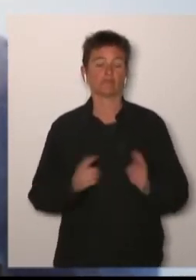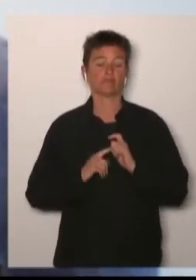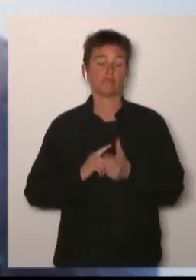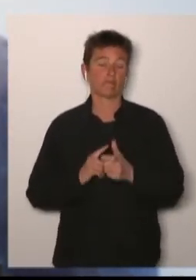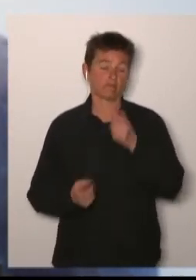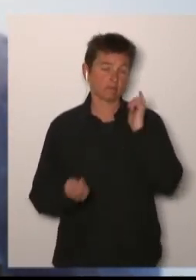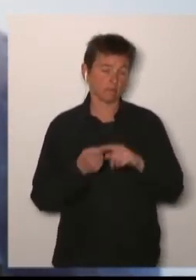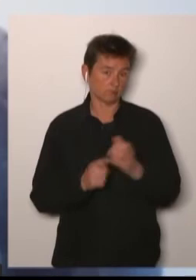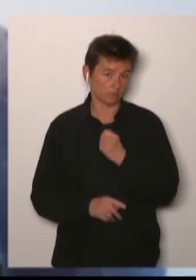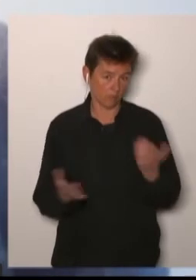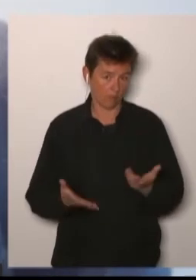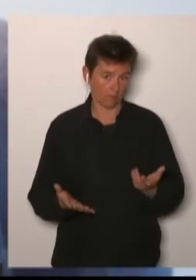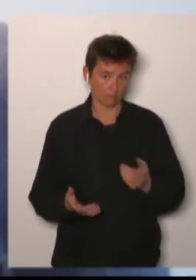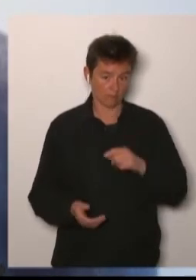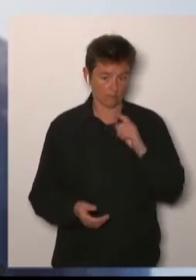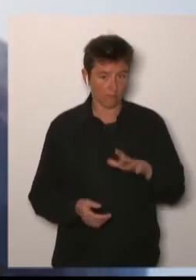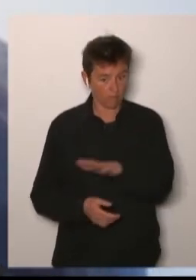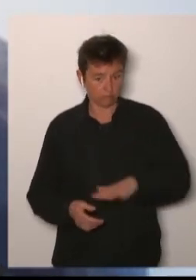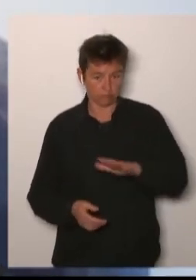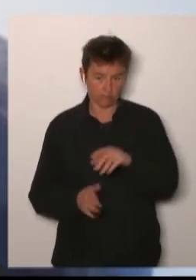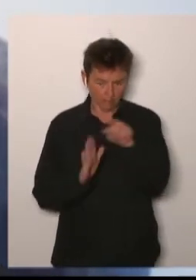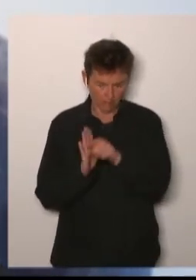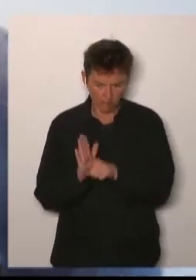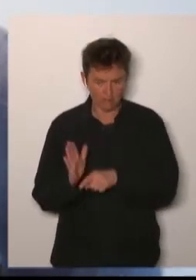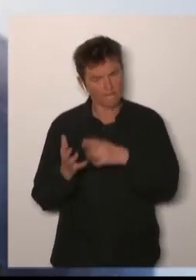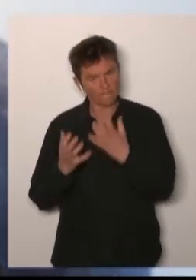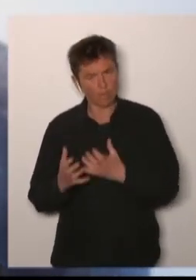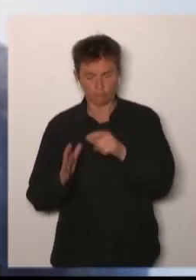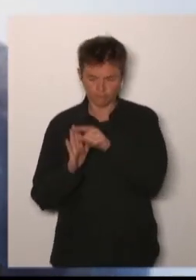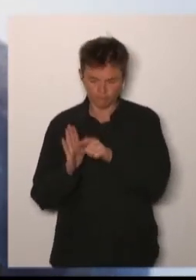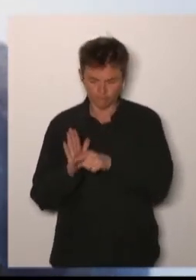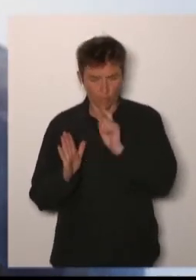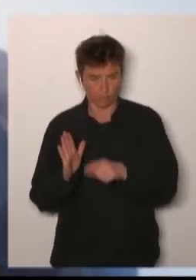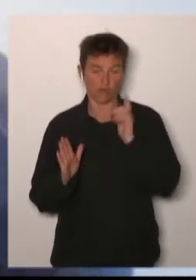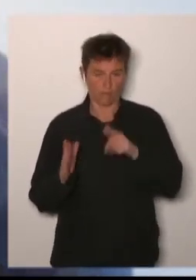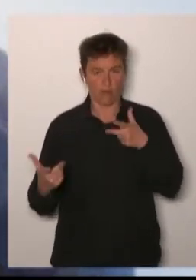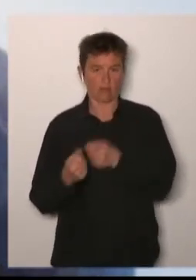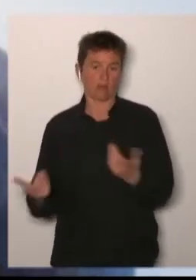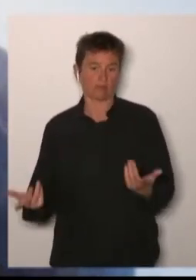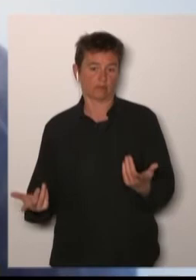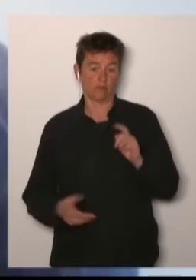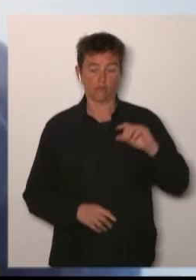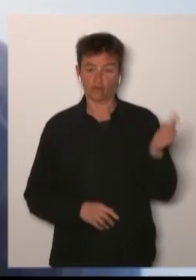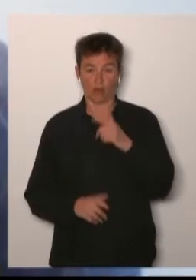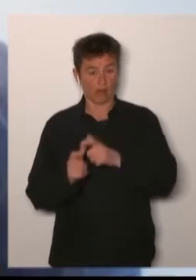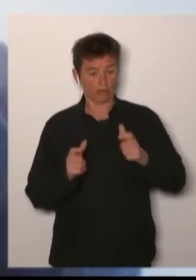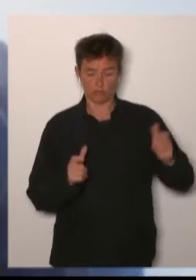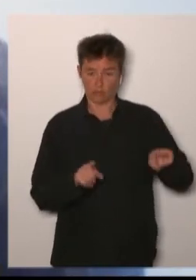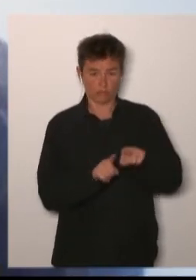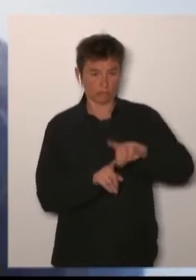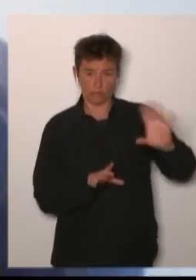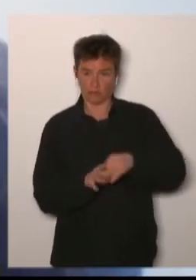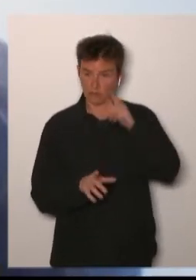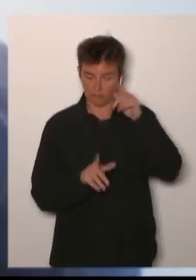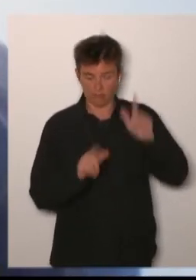requirements, and therefore also an interest of industry to participate and contribute. I think that all these